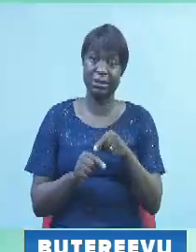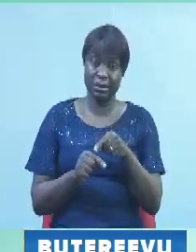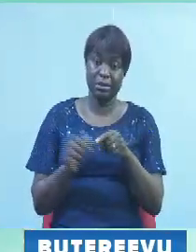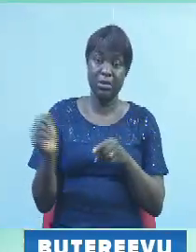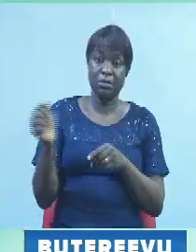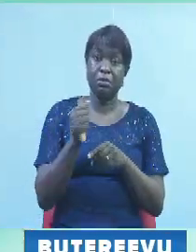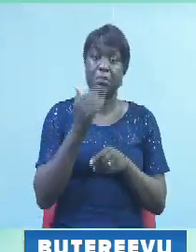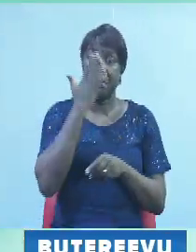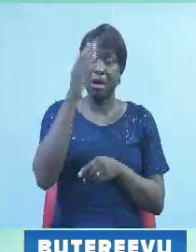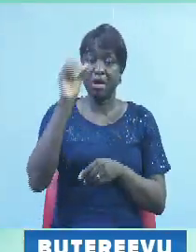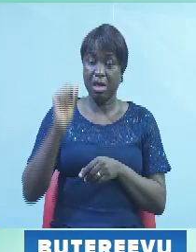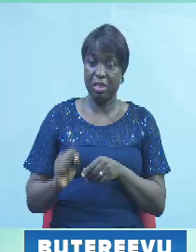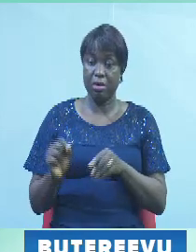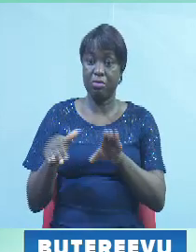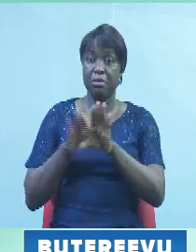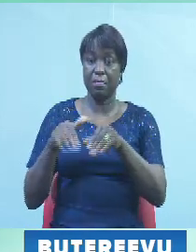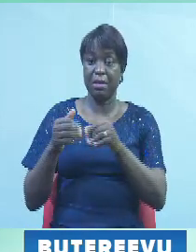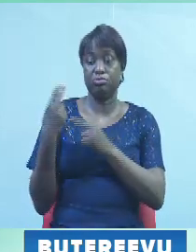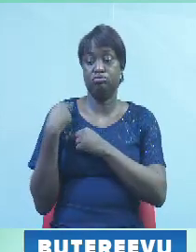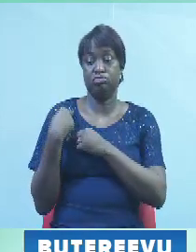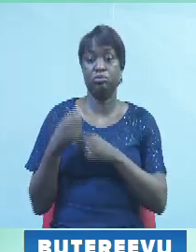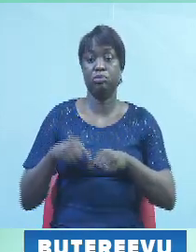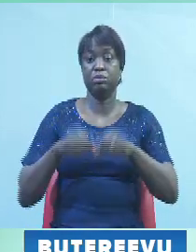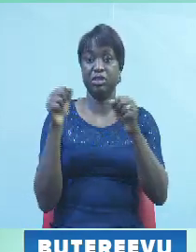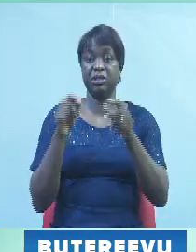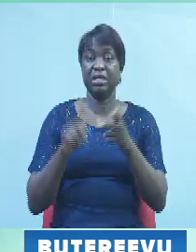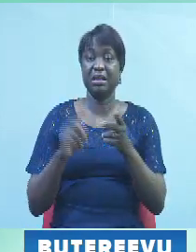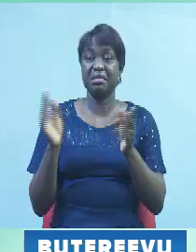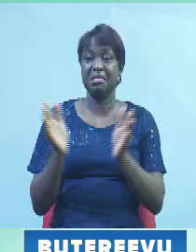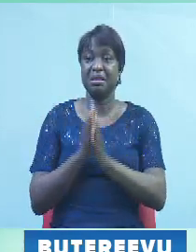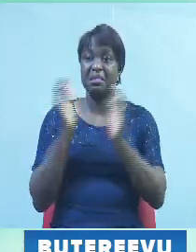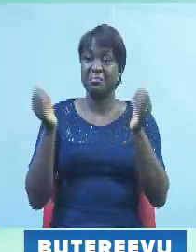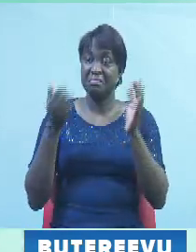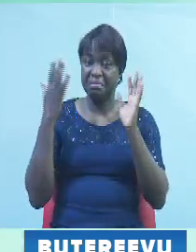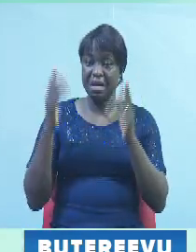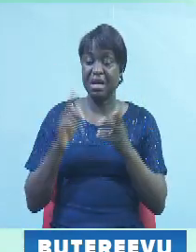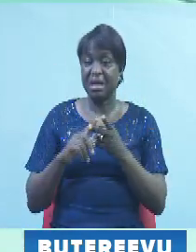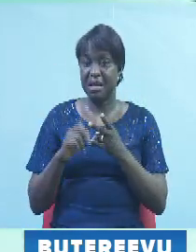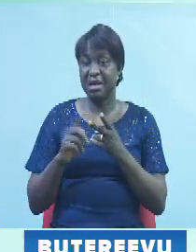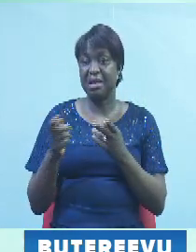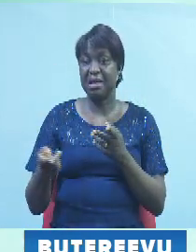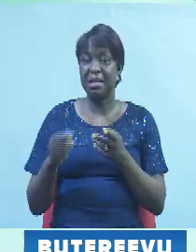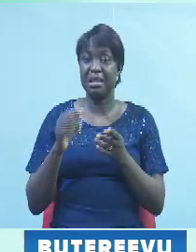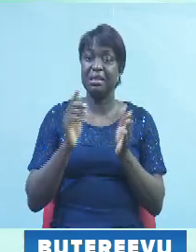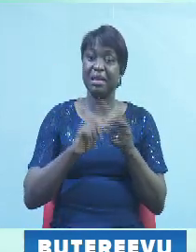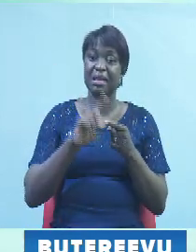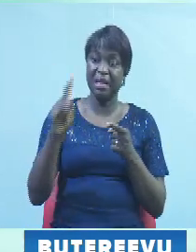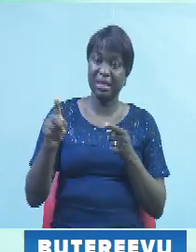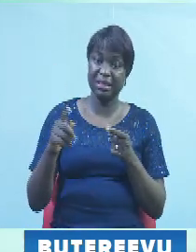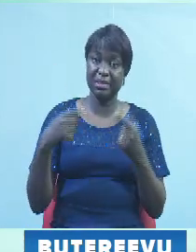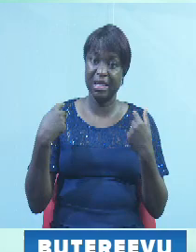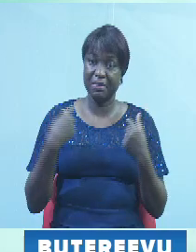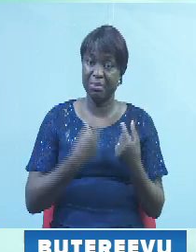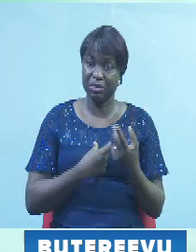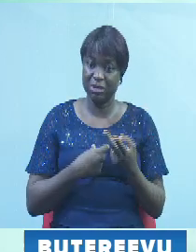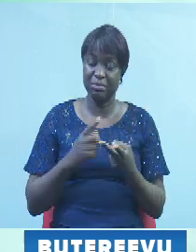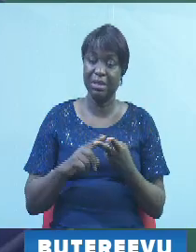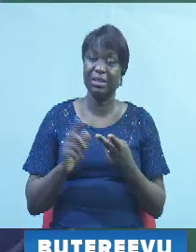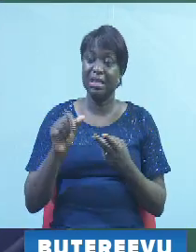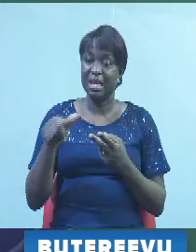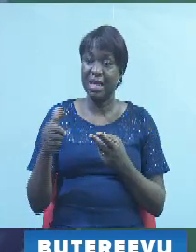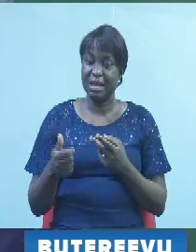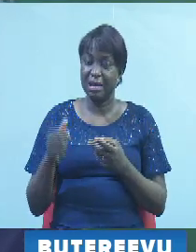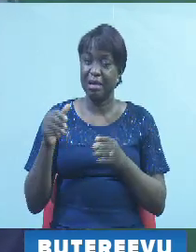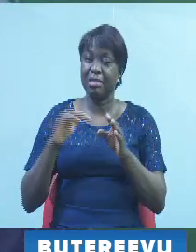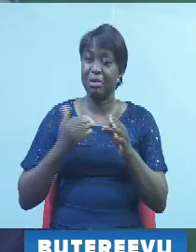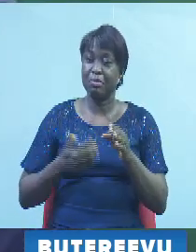Mbala South mwine mpaka katulibweko mpaka wa Mbale Industrial Division Kalimu Masaba Owantebe Municipality Michael Kakembo Mbwatekamwa